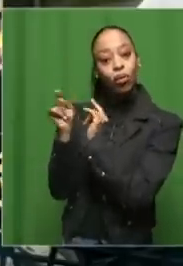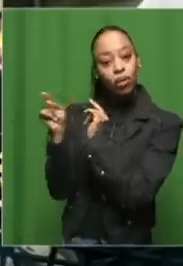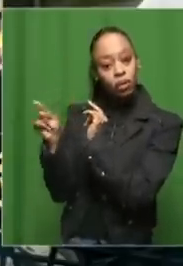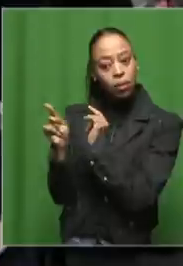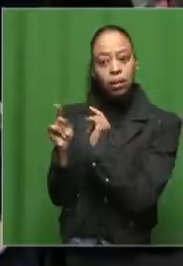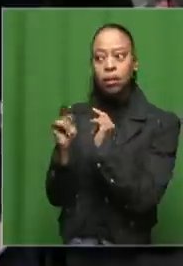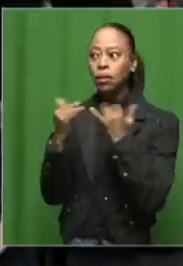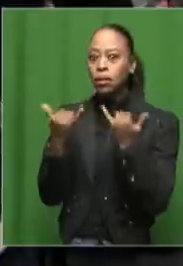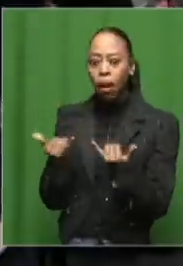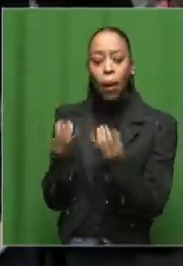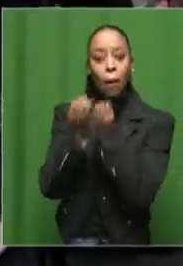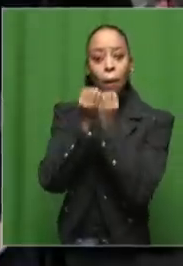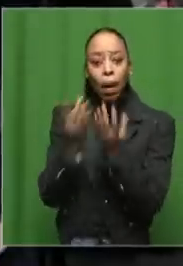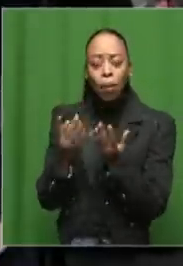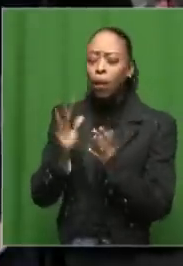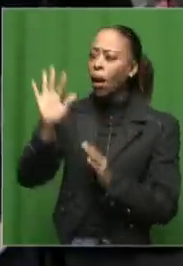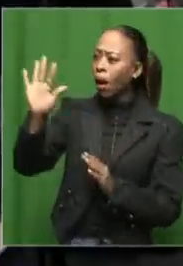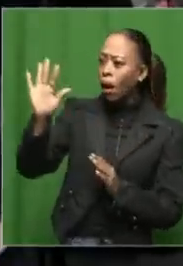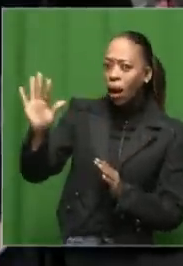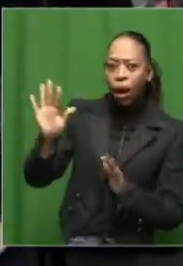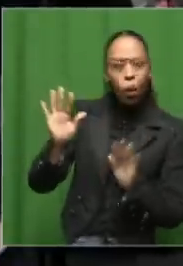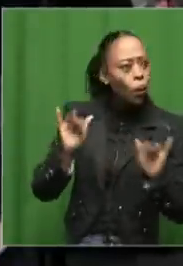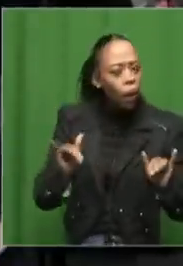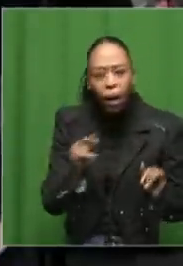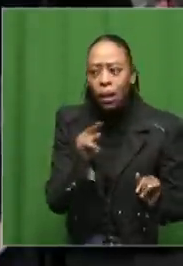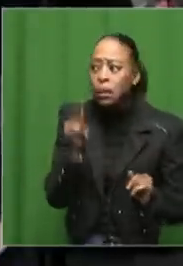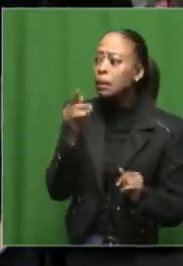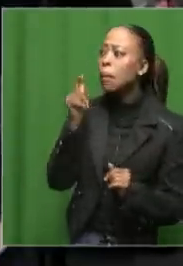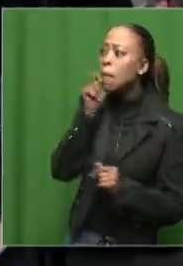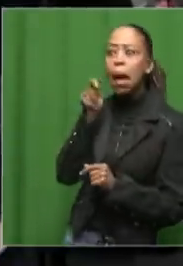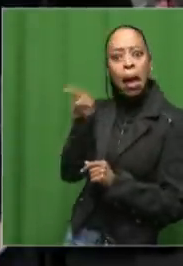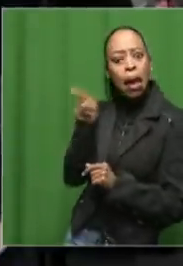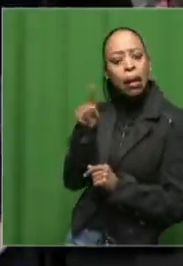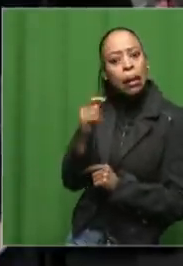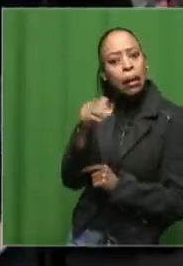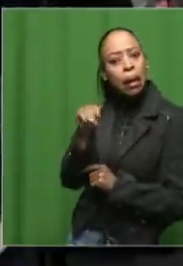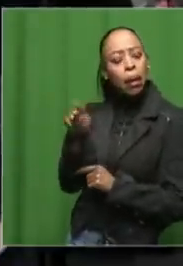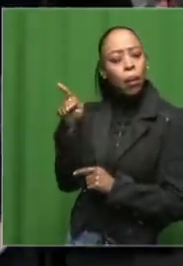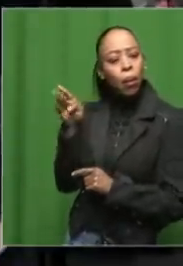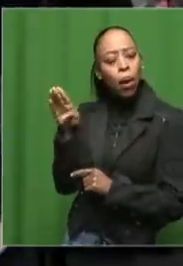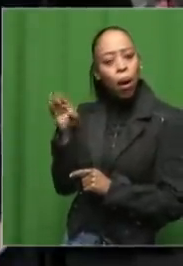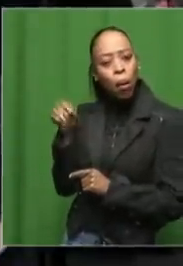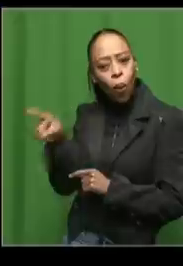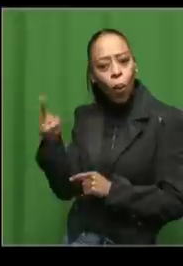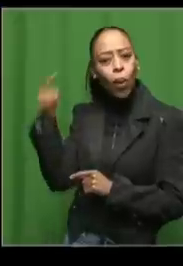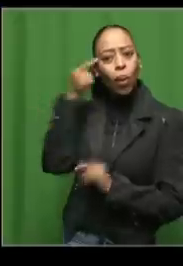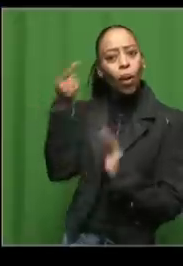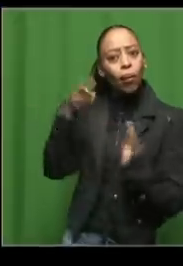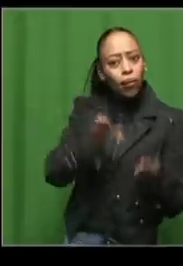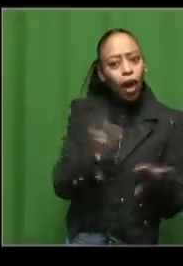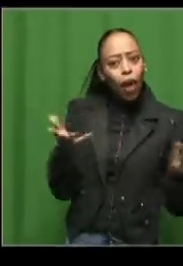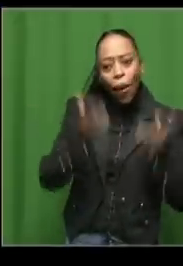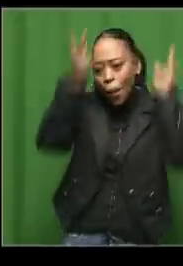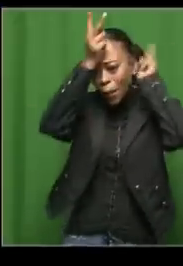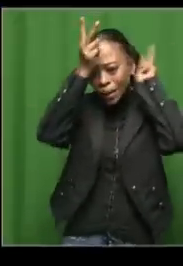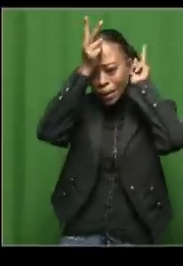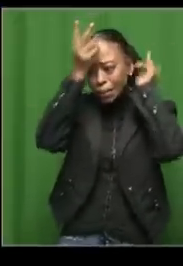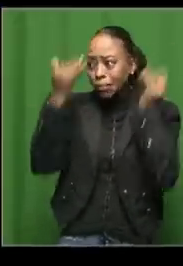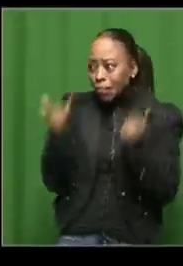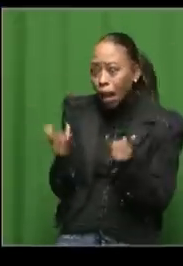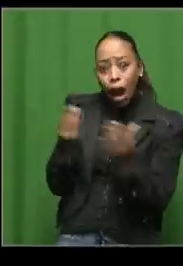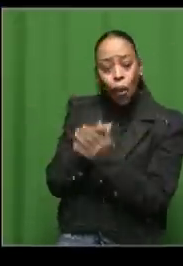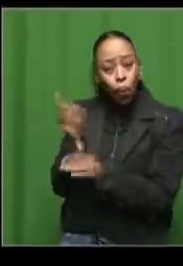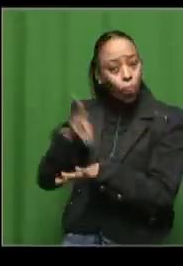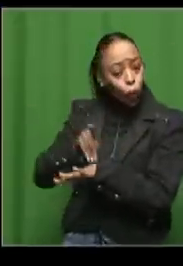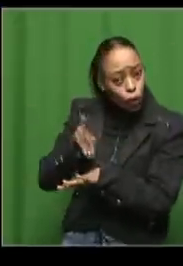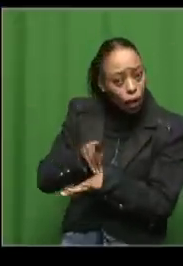got everybody speaking, saying, hang on, hold on, that's Thabo Bester. Didn't he die in prison? And there he is, spotted with Dr. Nandipa and